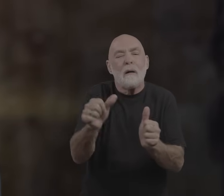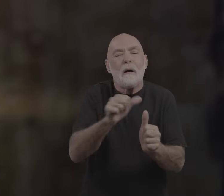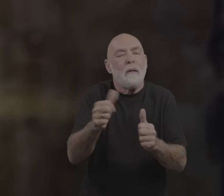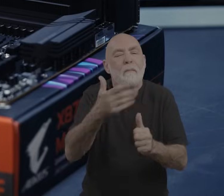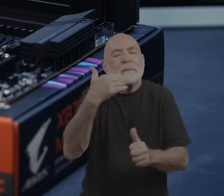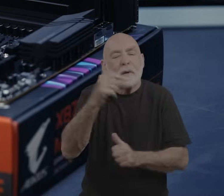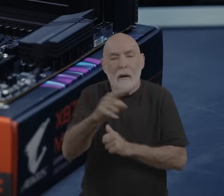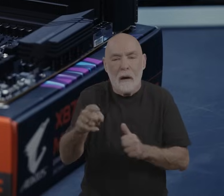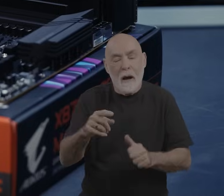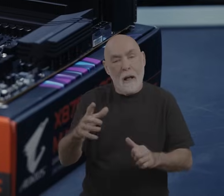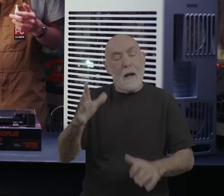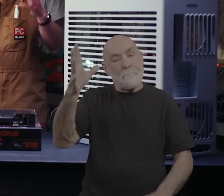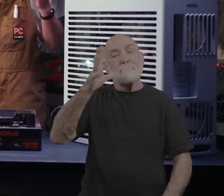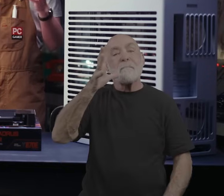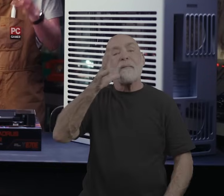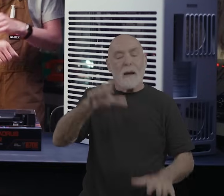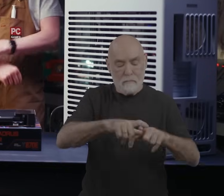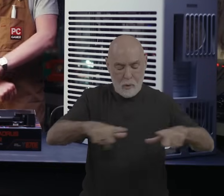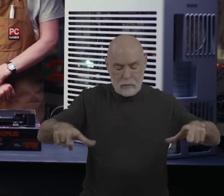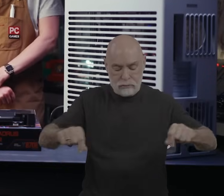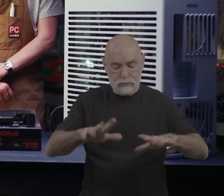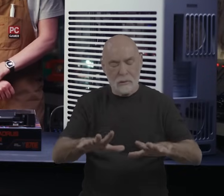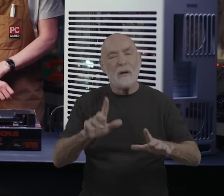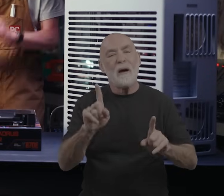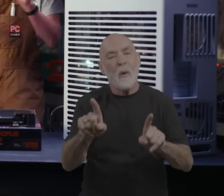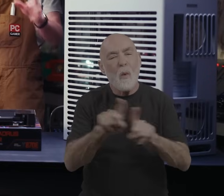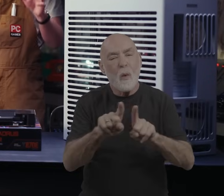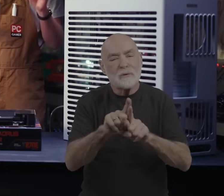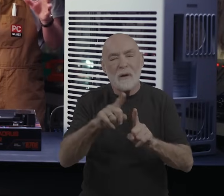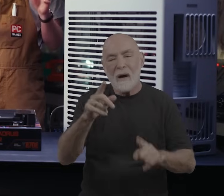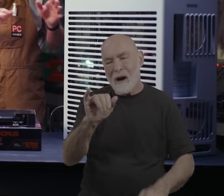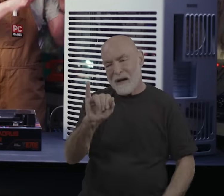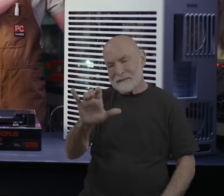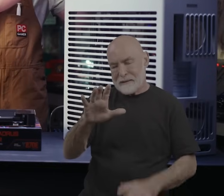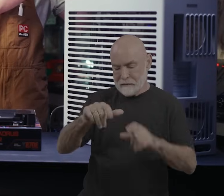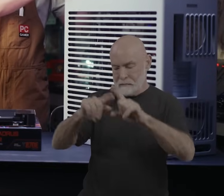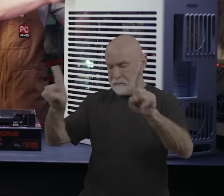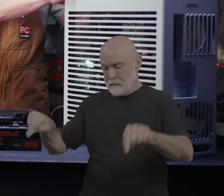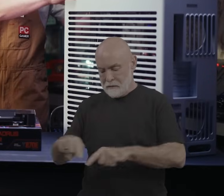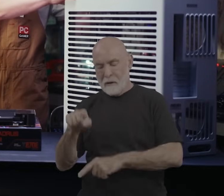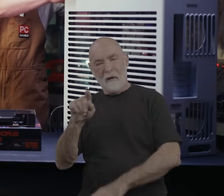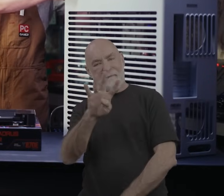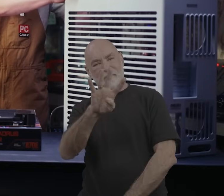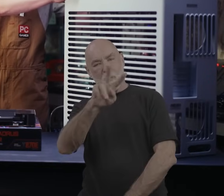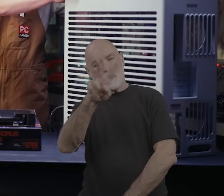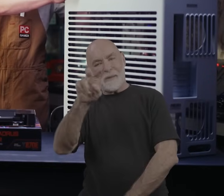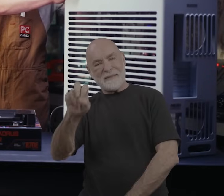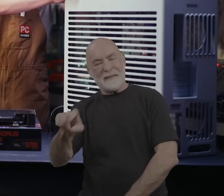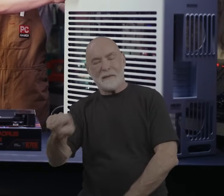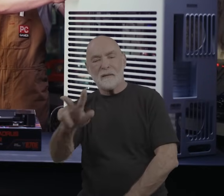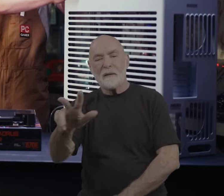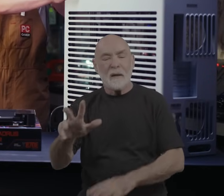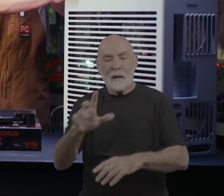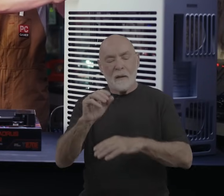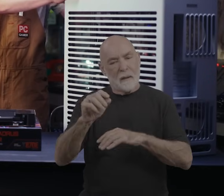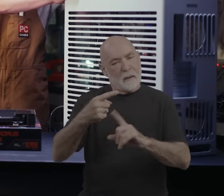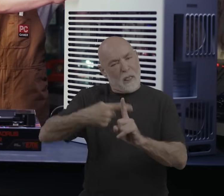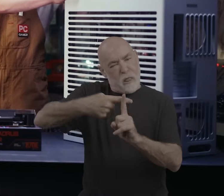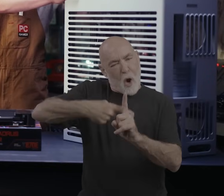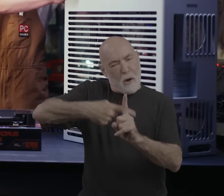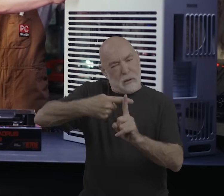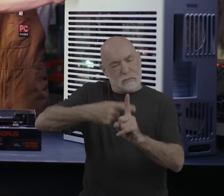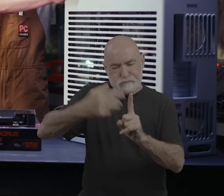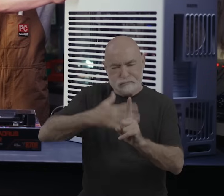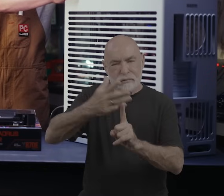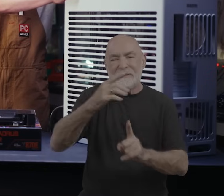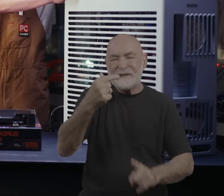on the motherboard 2 and 4 while looking the part. It also pairs nicely with our Haven 420 case, which offers thermal optimization